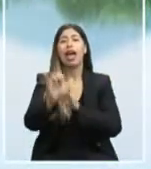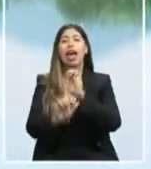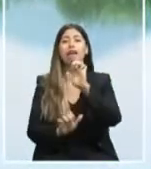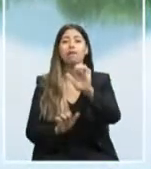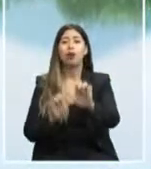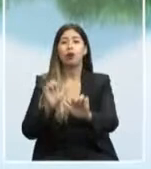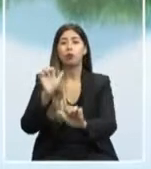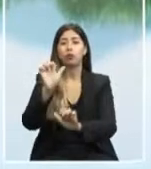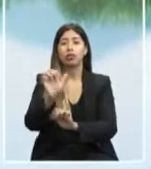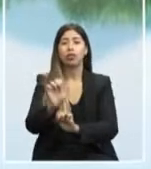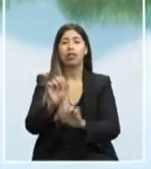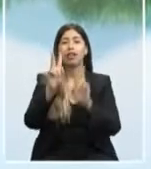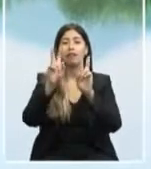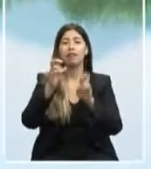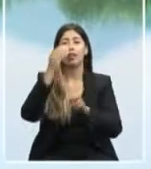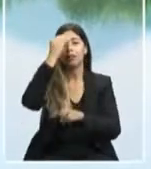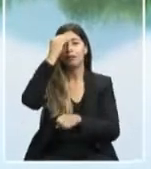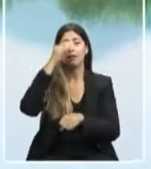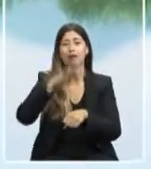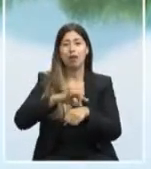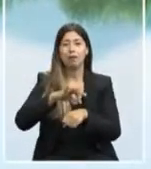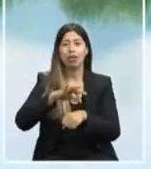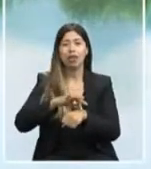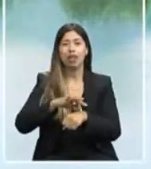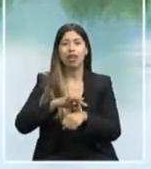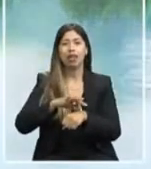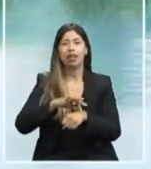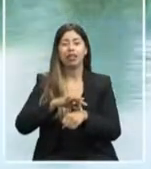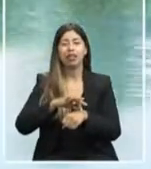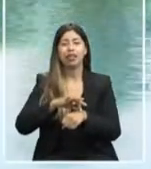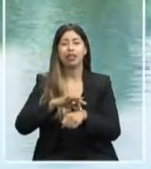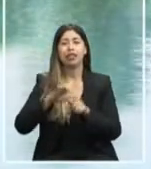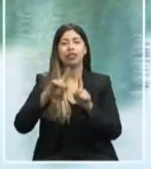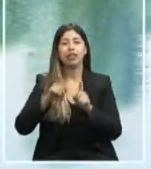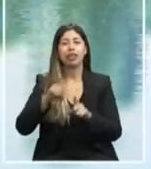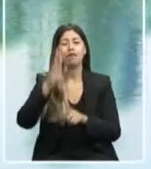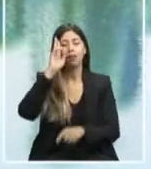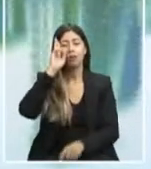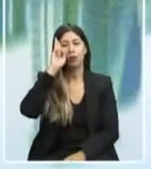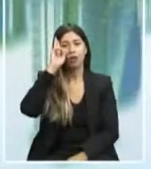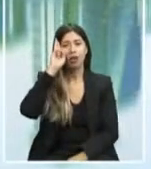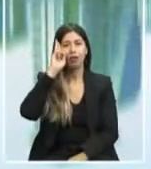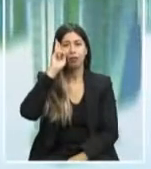diseases, so we need to remember a very